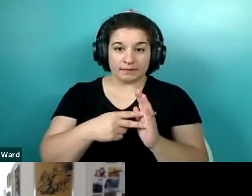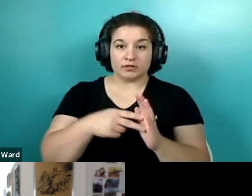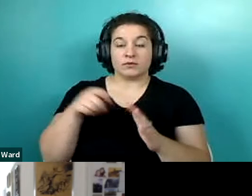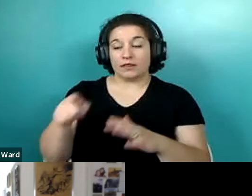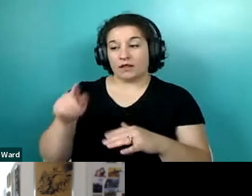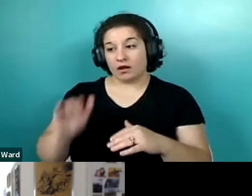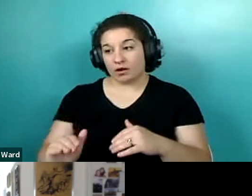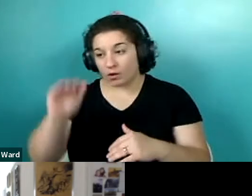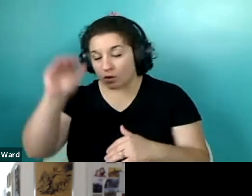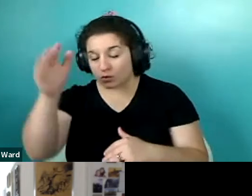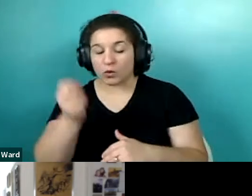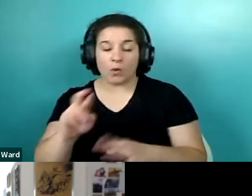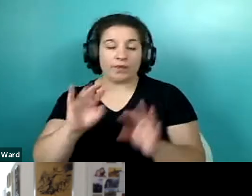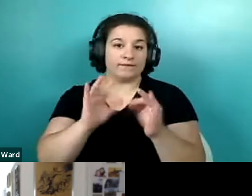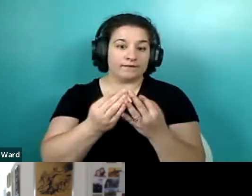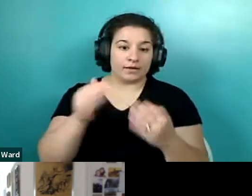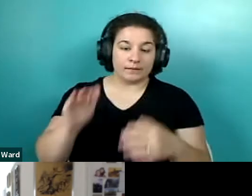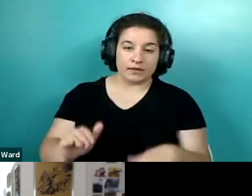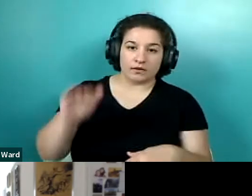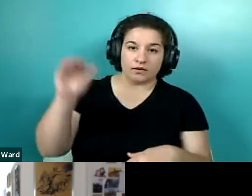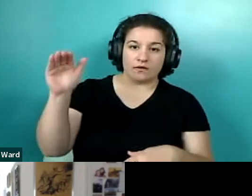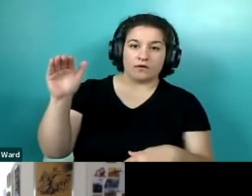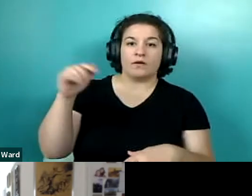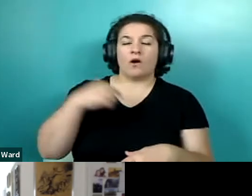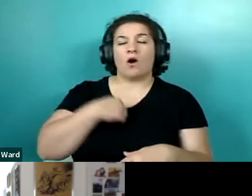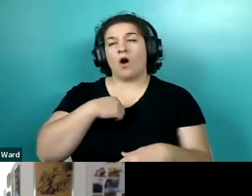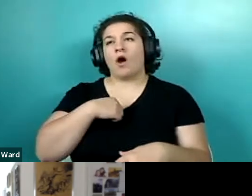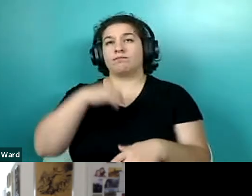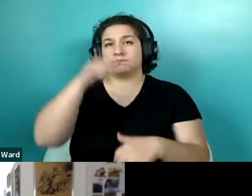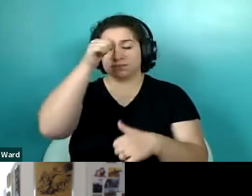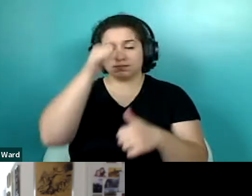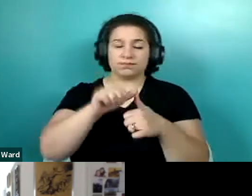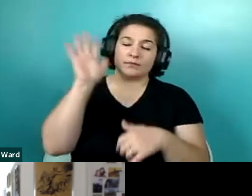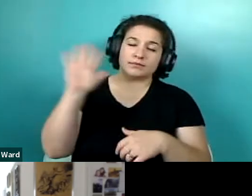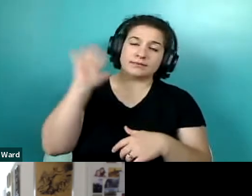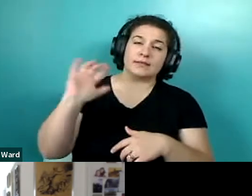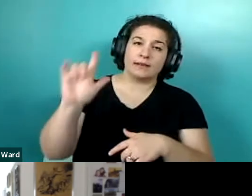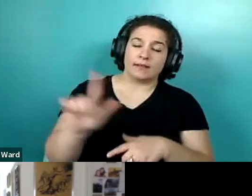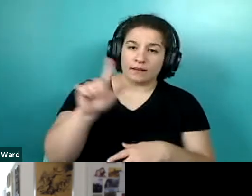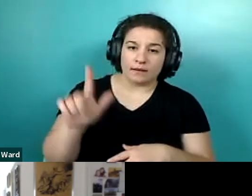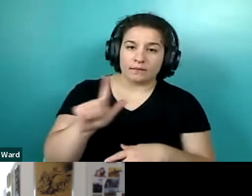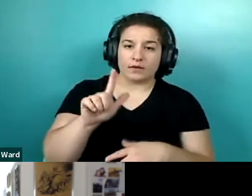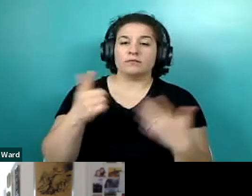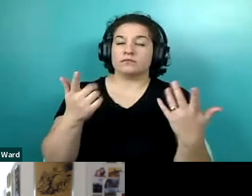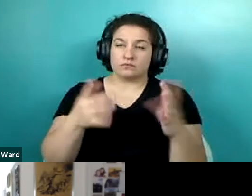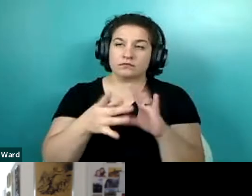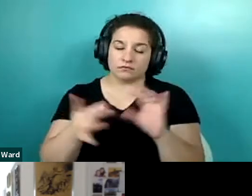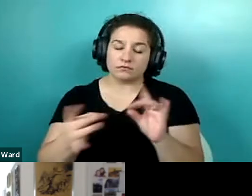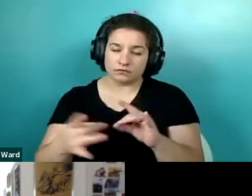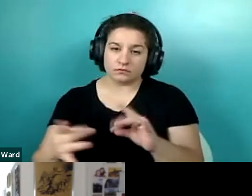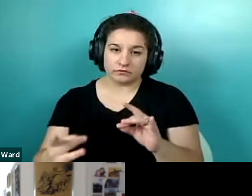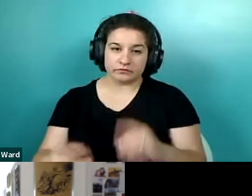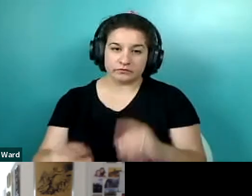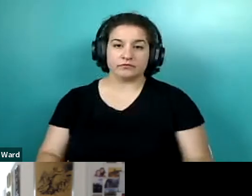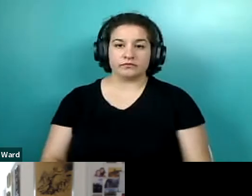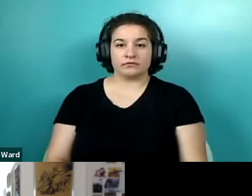whomever, they also, I remember when I was at the library and they were da da da da.